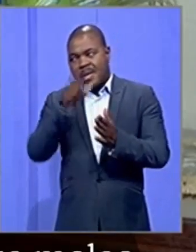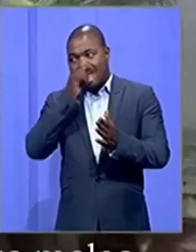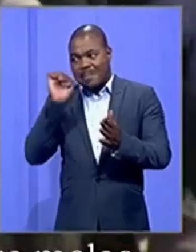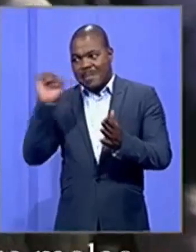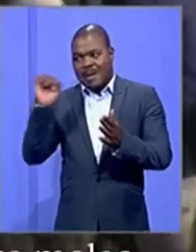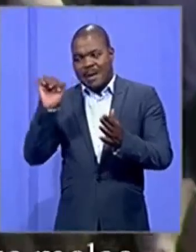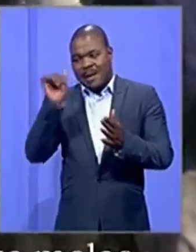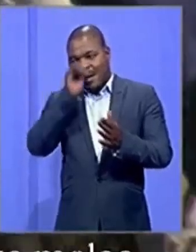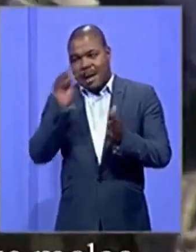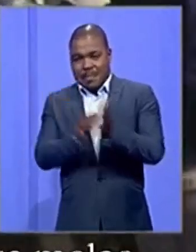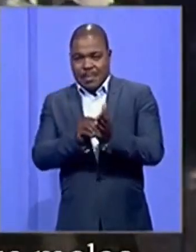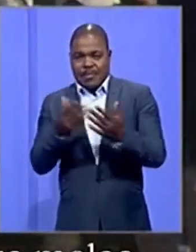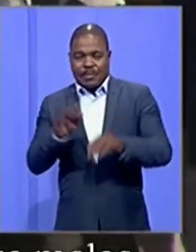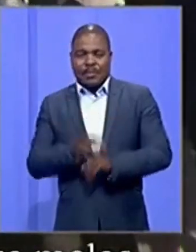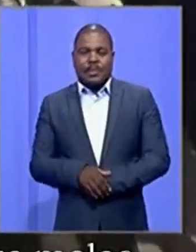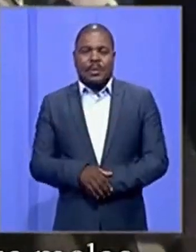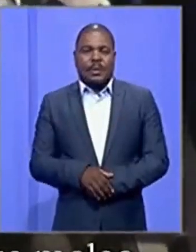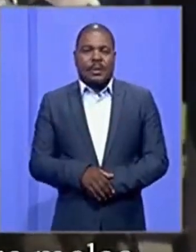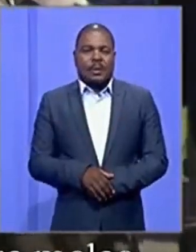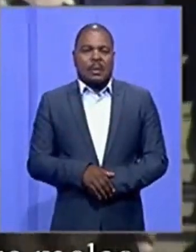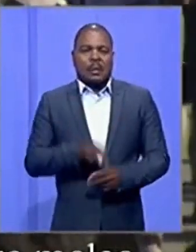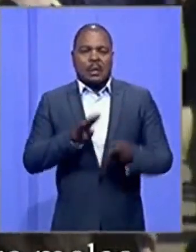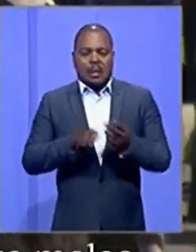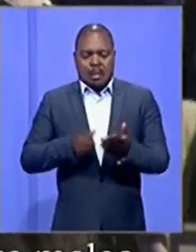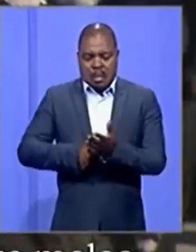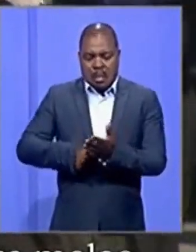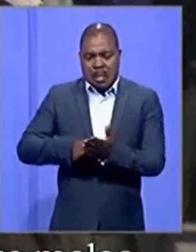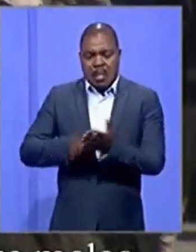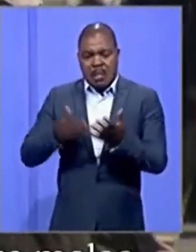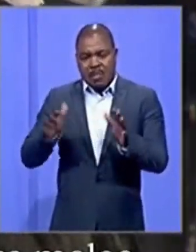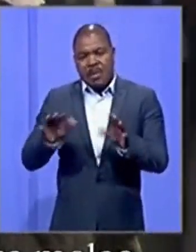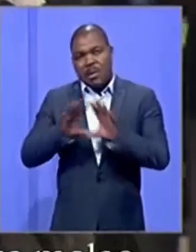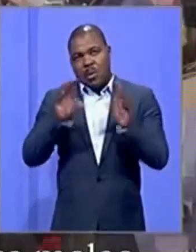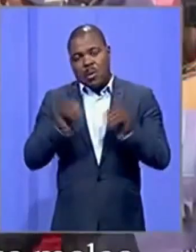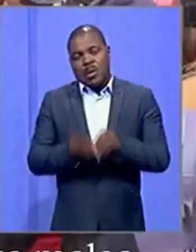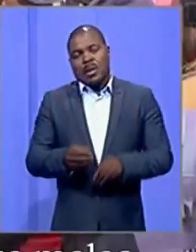bona go tserwe dikgatiso tsa menwana di le dikete di le